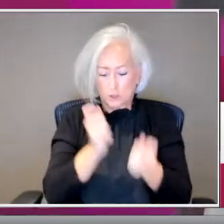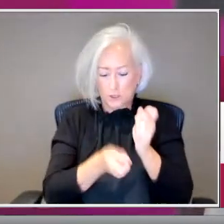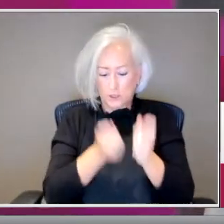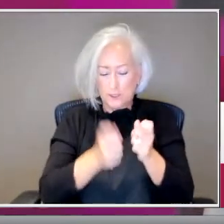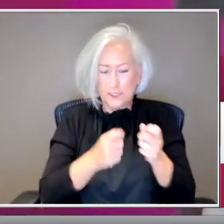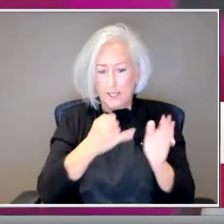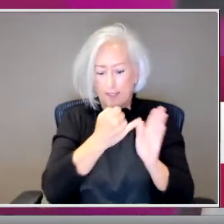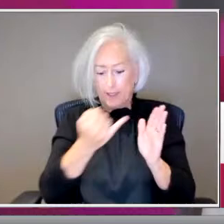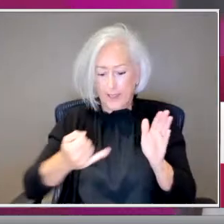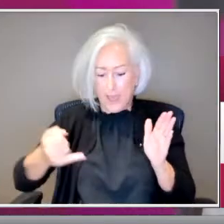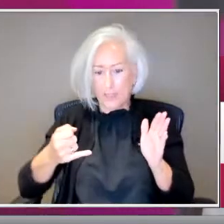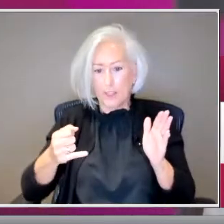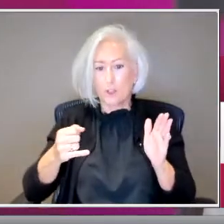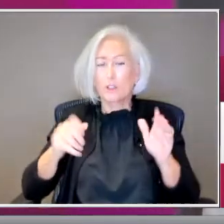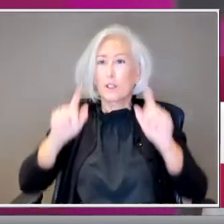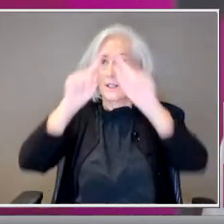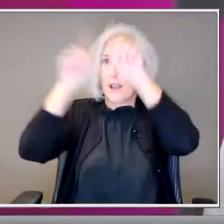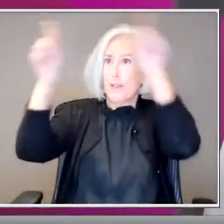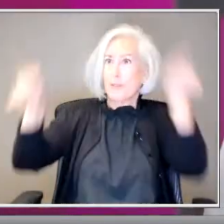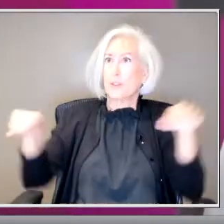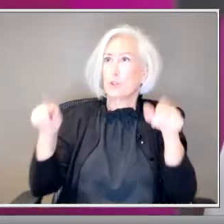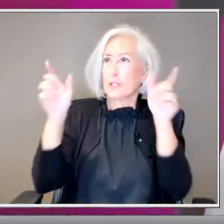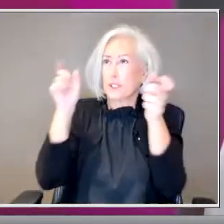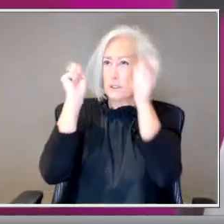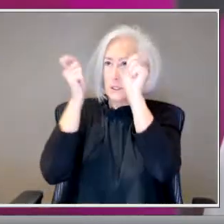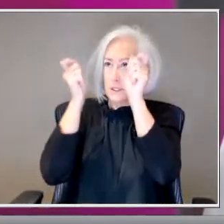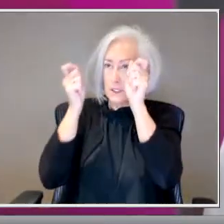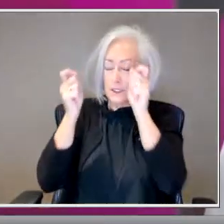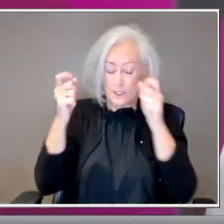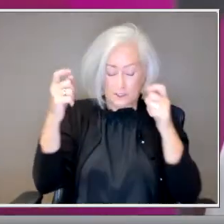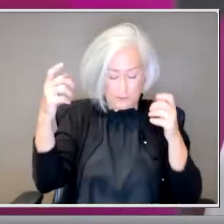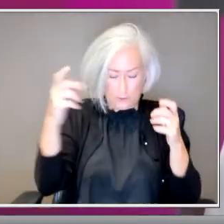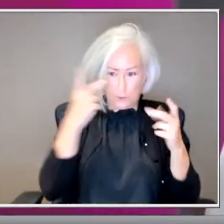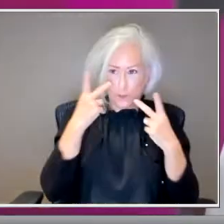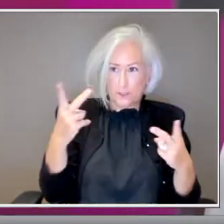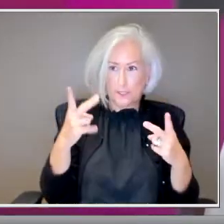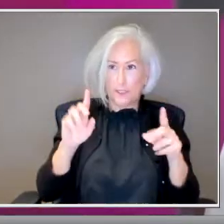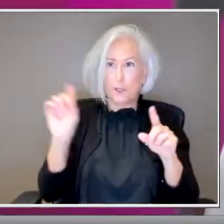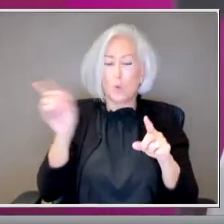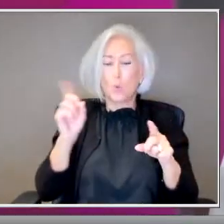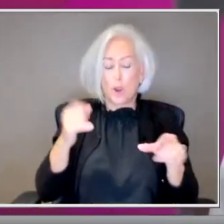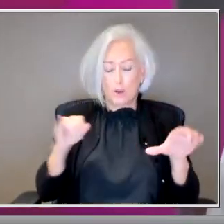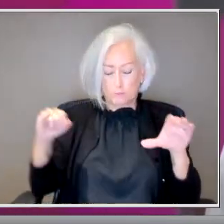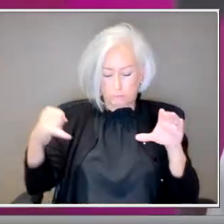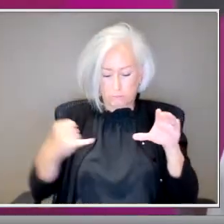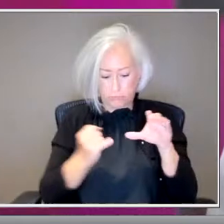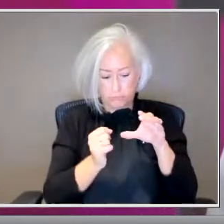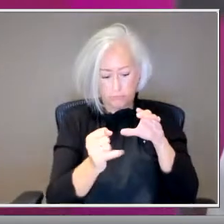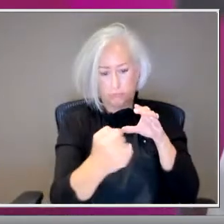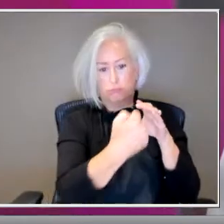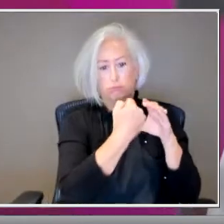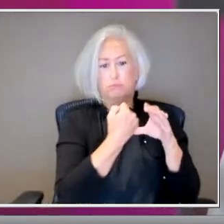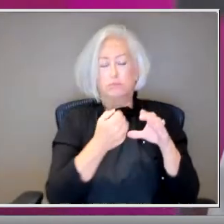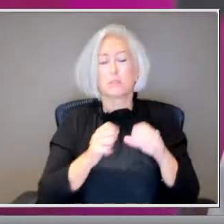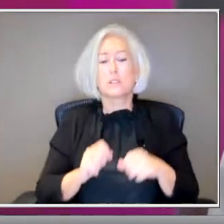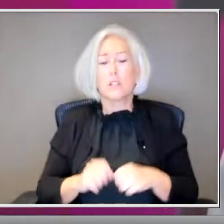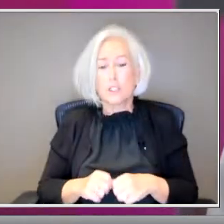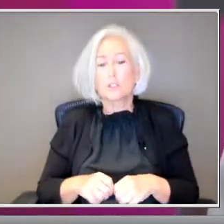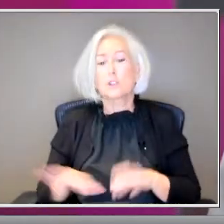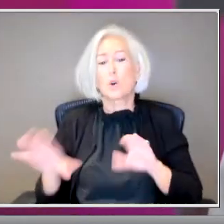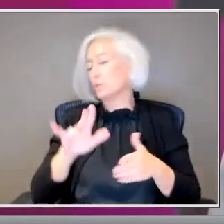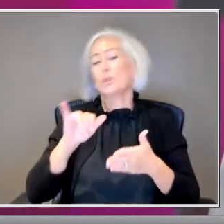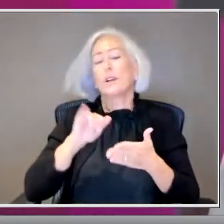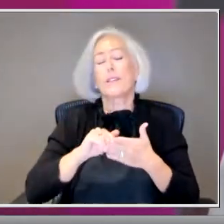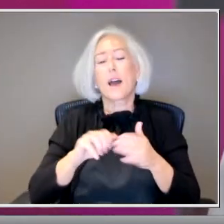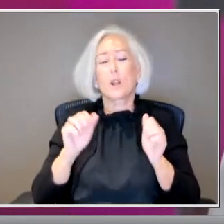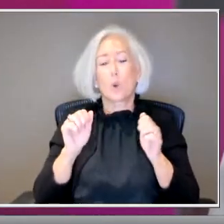catheter is going. So usually with some time on the simulator and going through a training course with the industry program, you